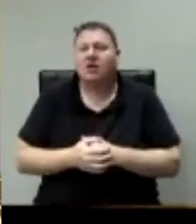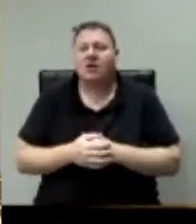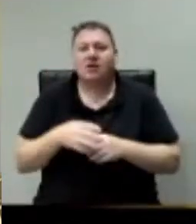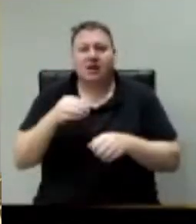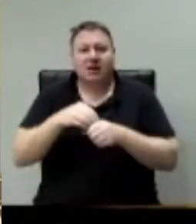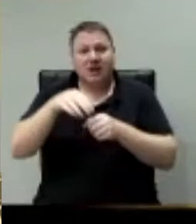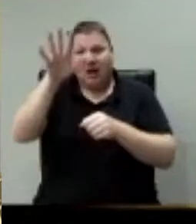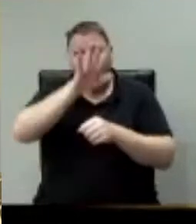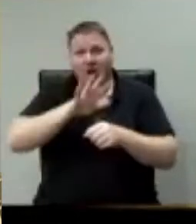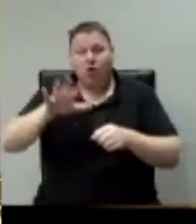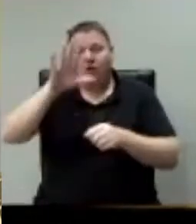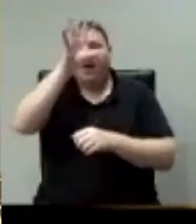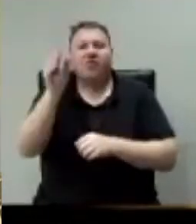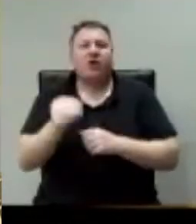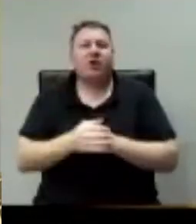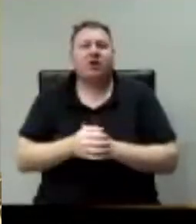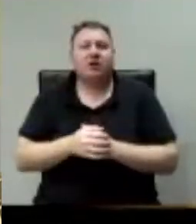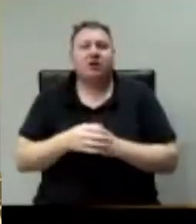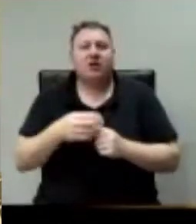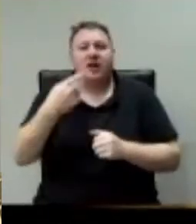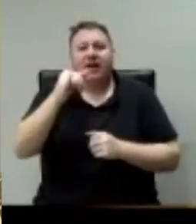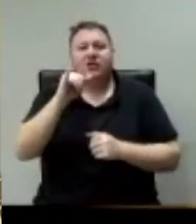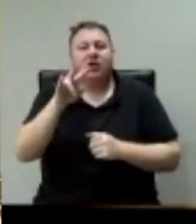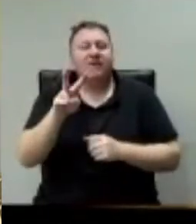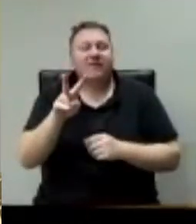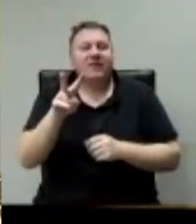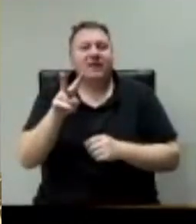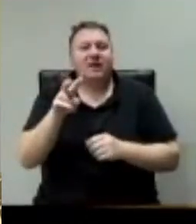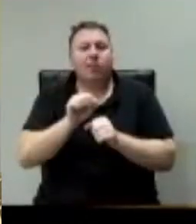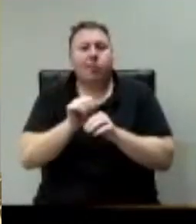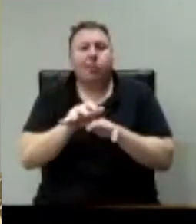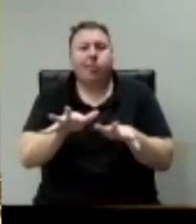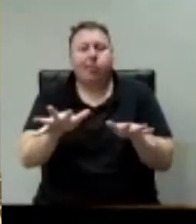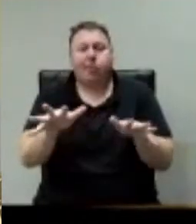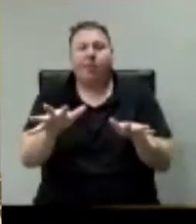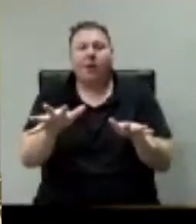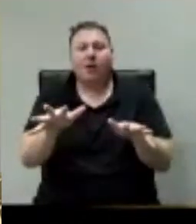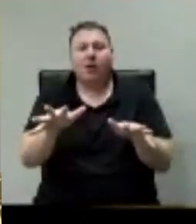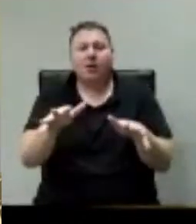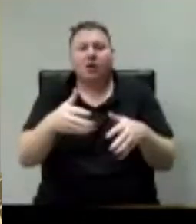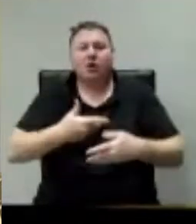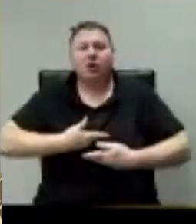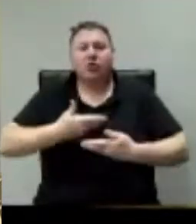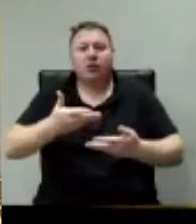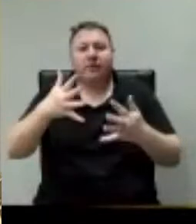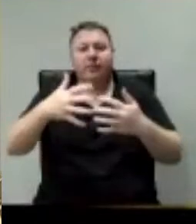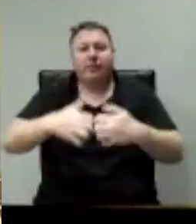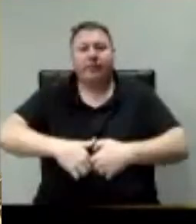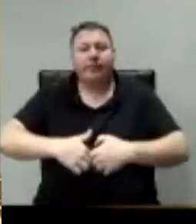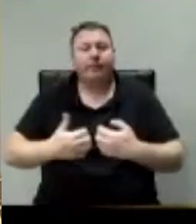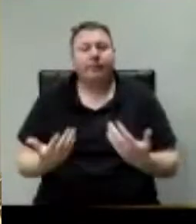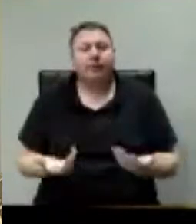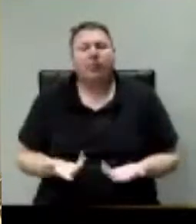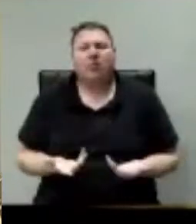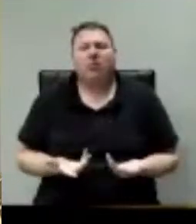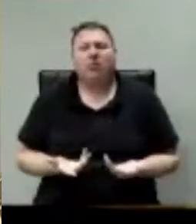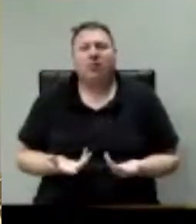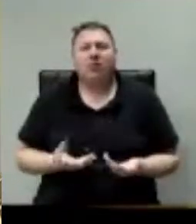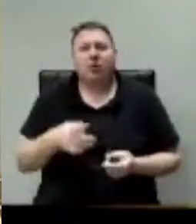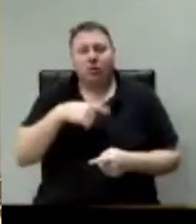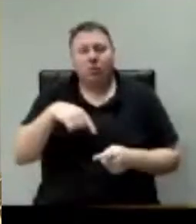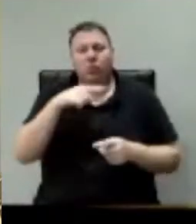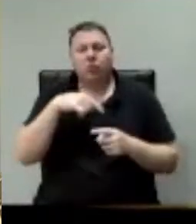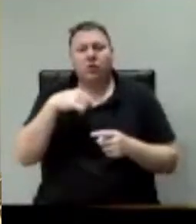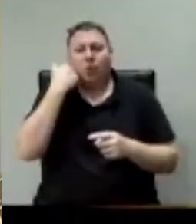in the region. And because of the HIV epidemic, those services have collapsed. So we opted